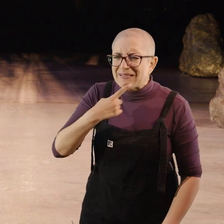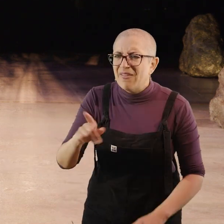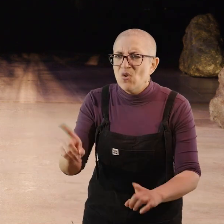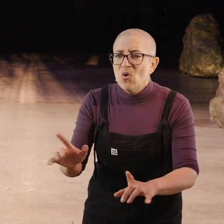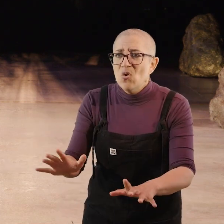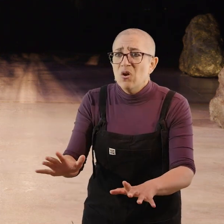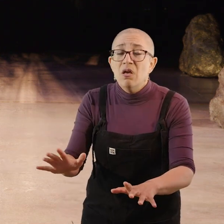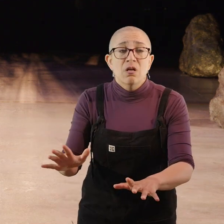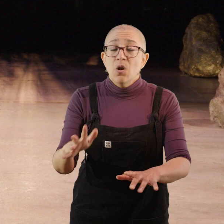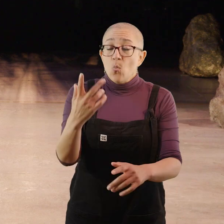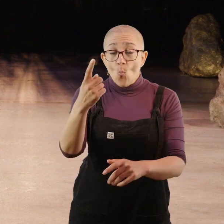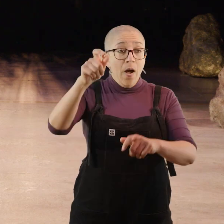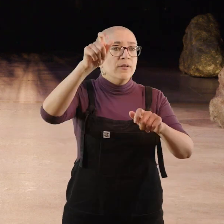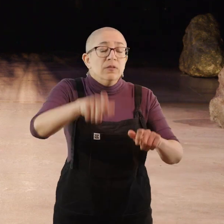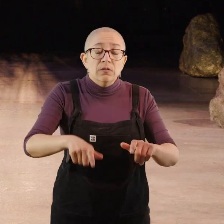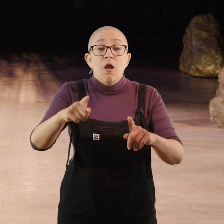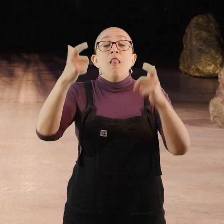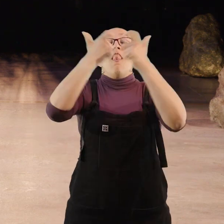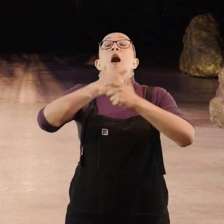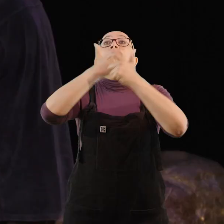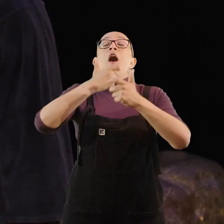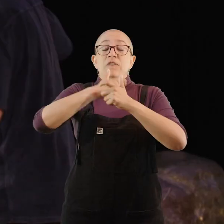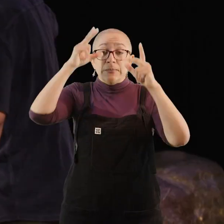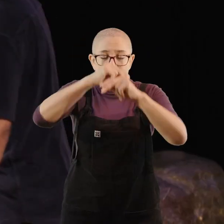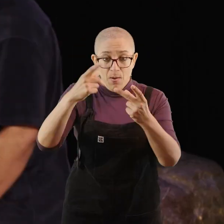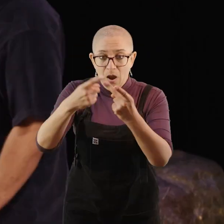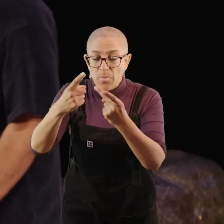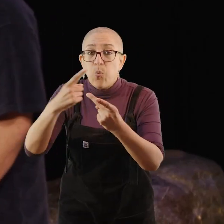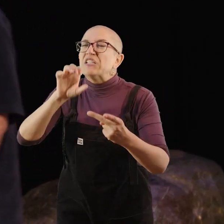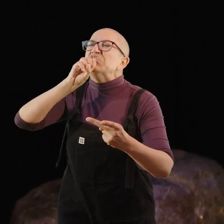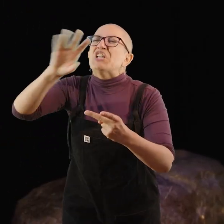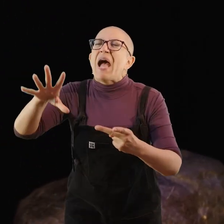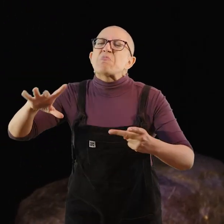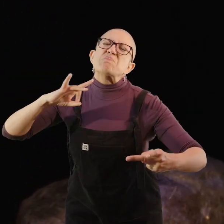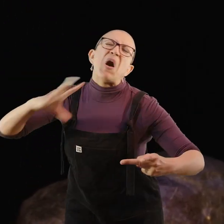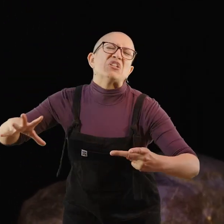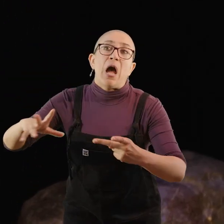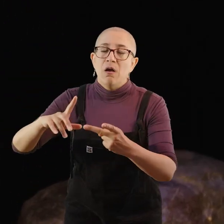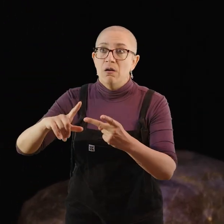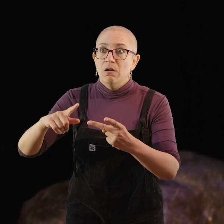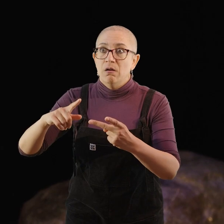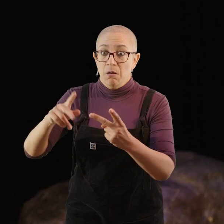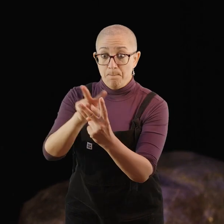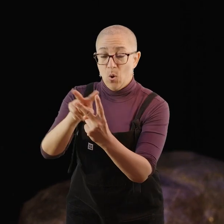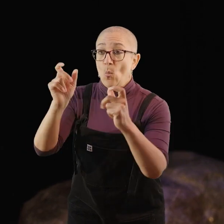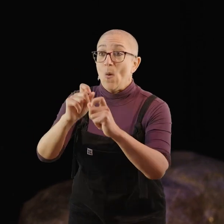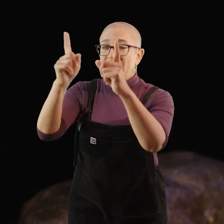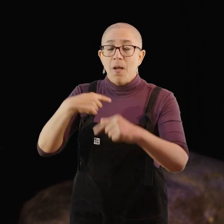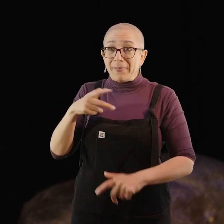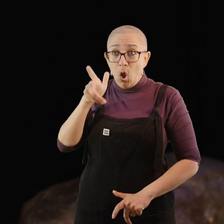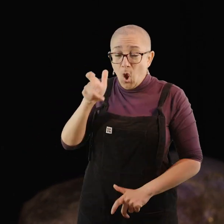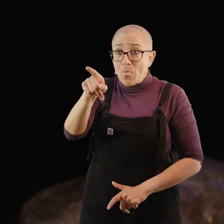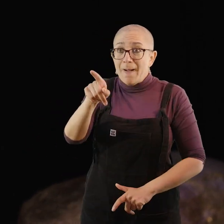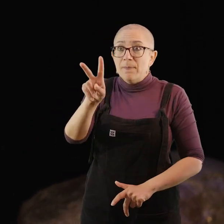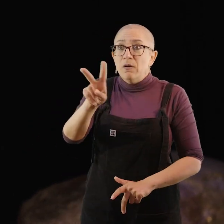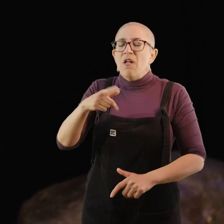a sorry sight. There's one that laughed in his sleep, and one cried murder, that they did wake each other. I stood and heard them. But they did say their